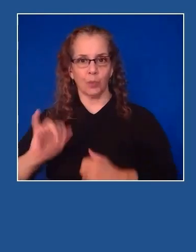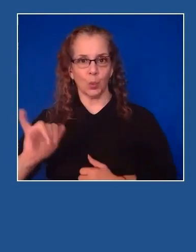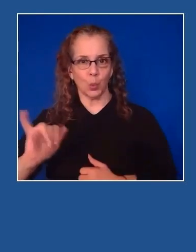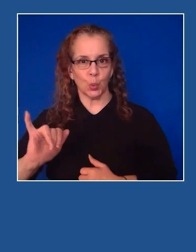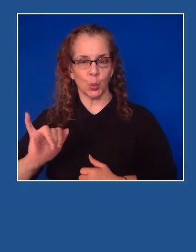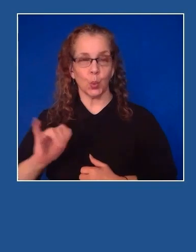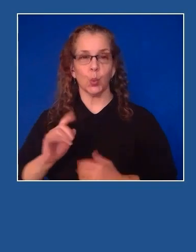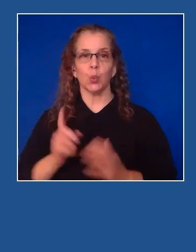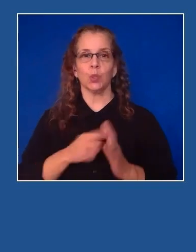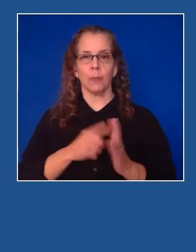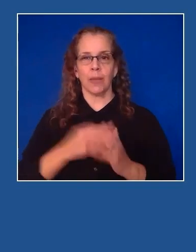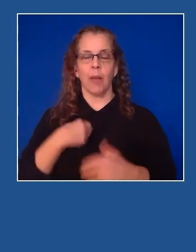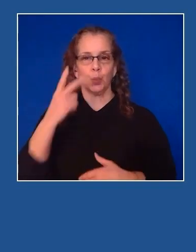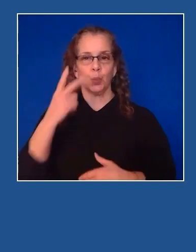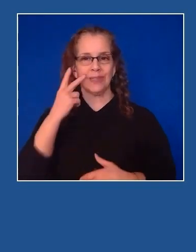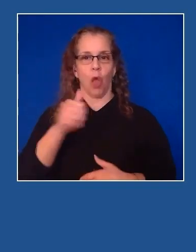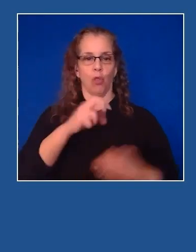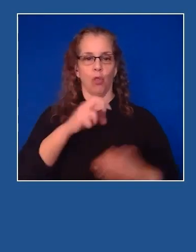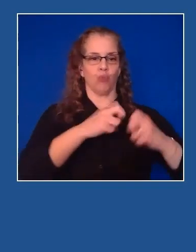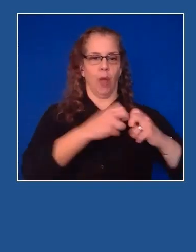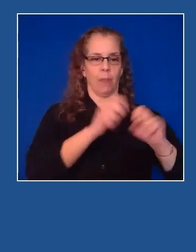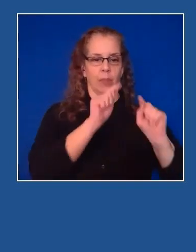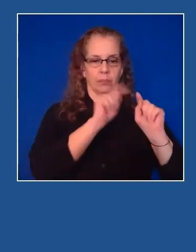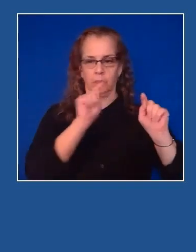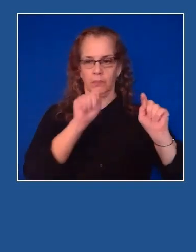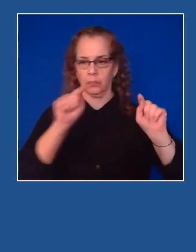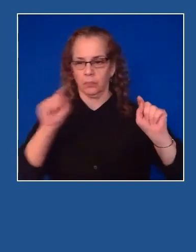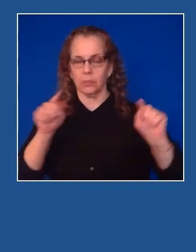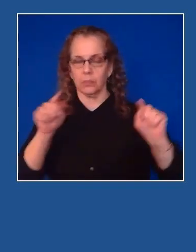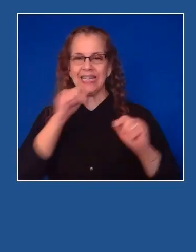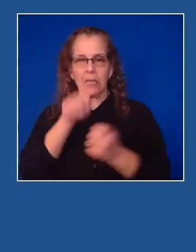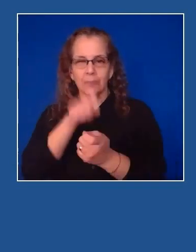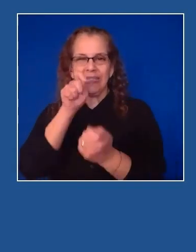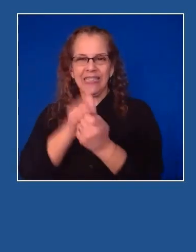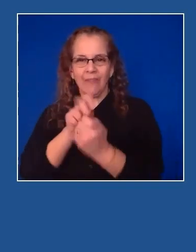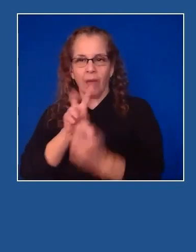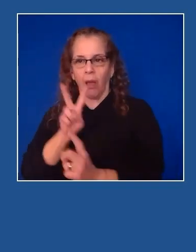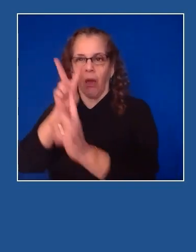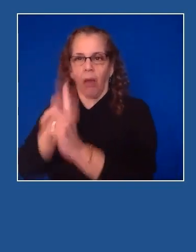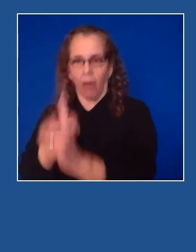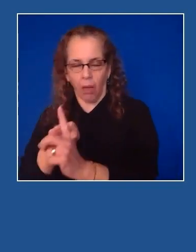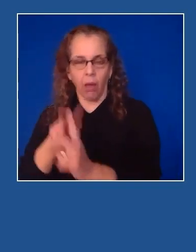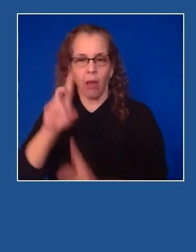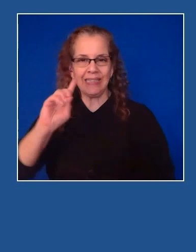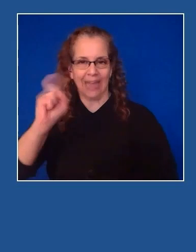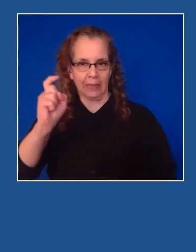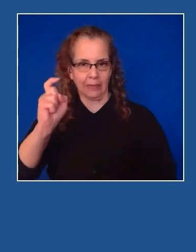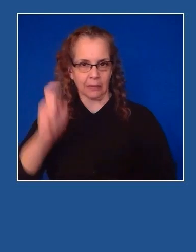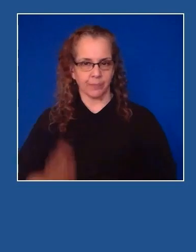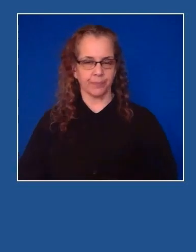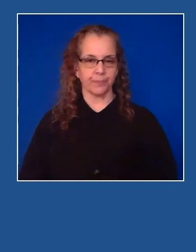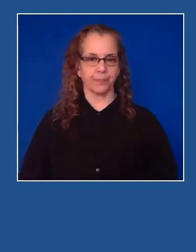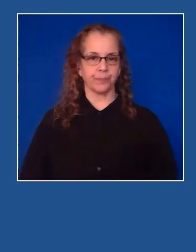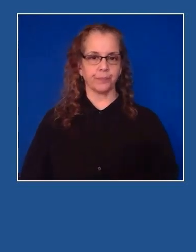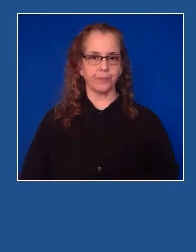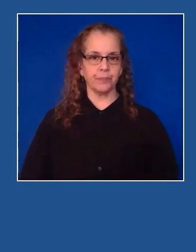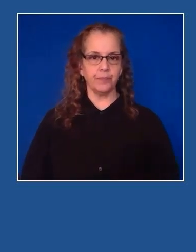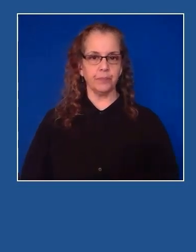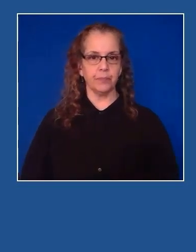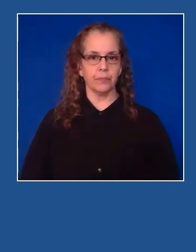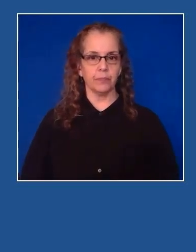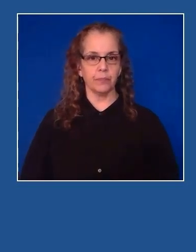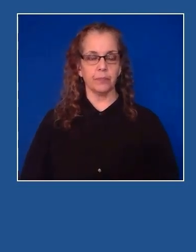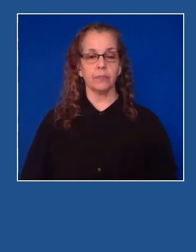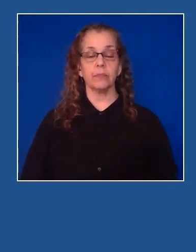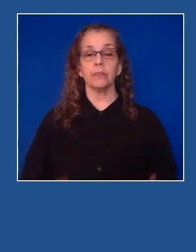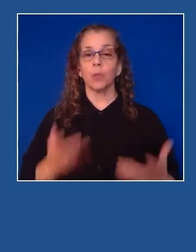are problems, not specifically diagnoses. So as we get into that, I just want to start with